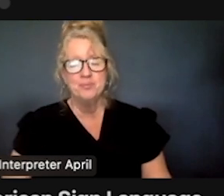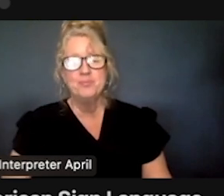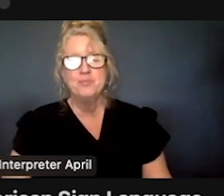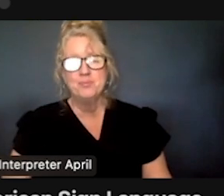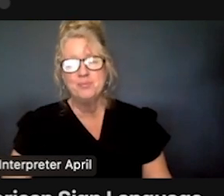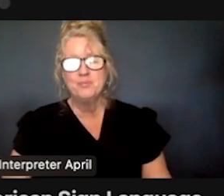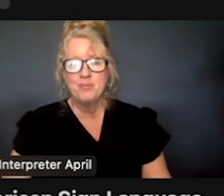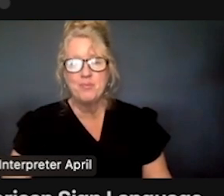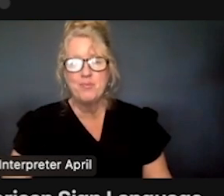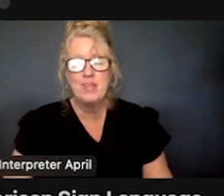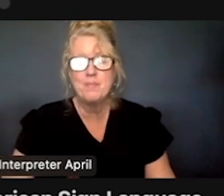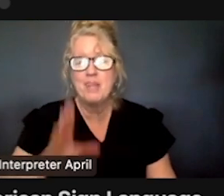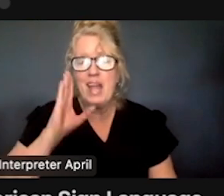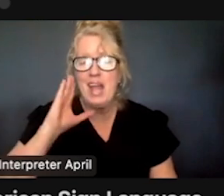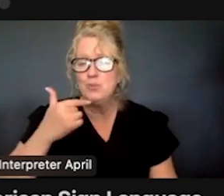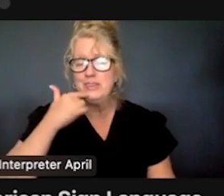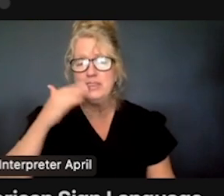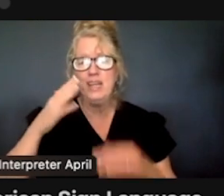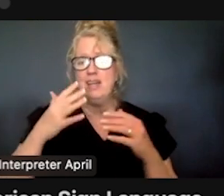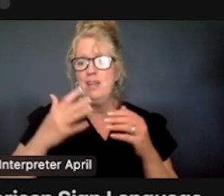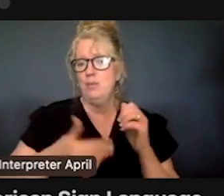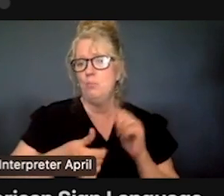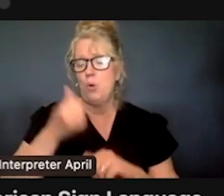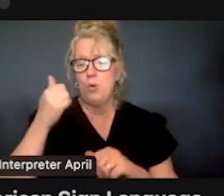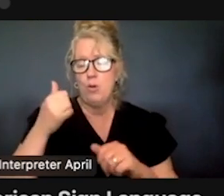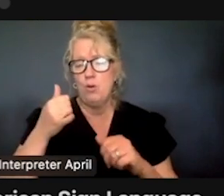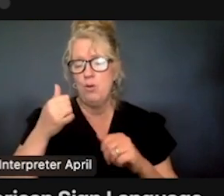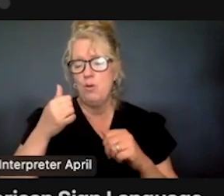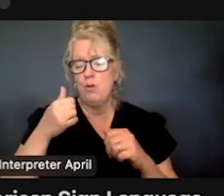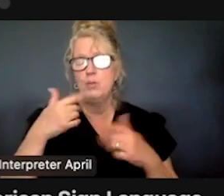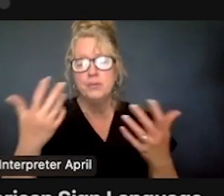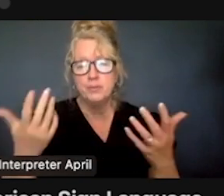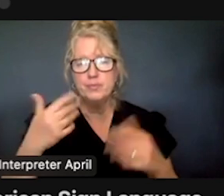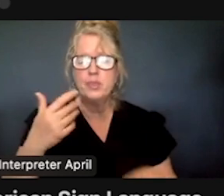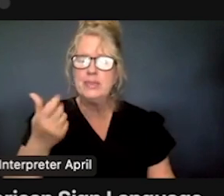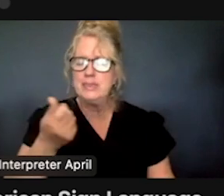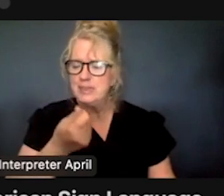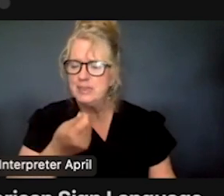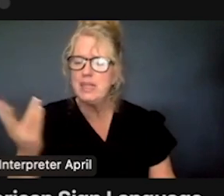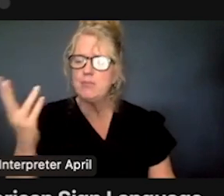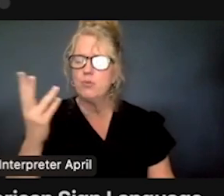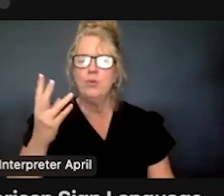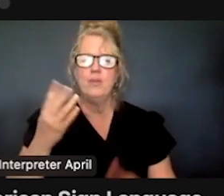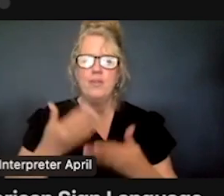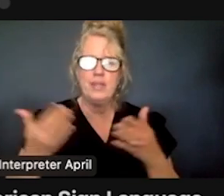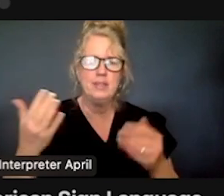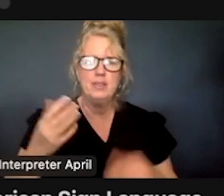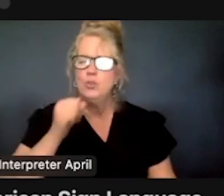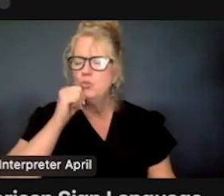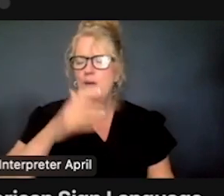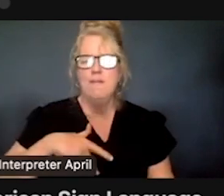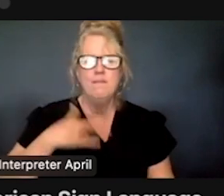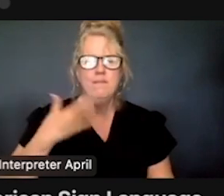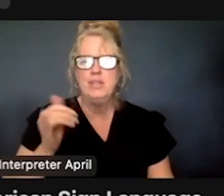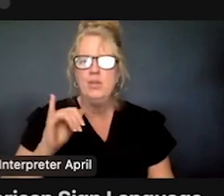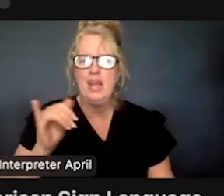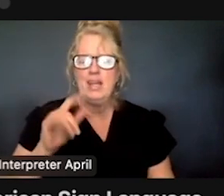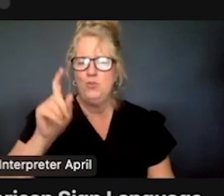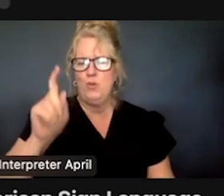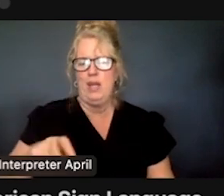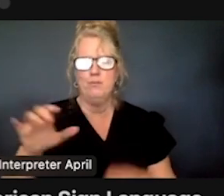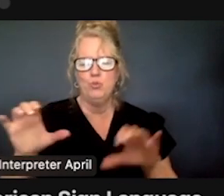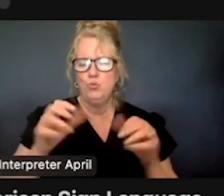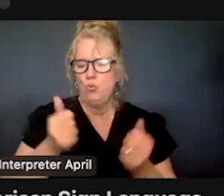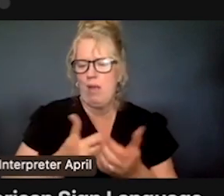say the biggest thing is to, there are several things. One is, don't feel like you have to do everything